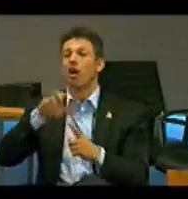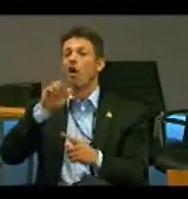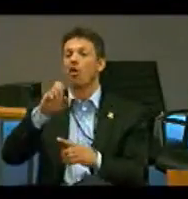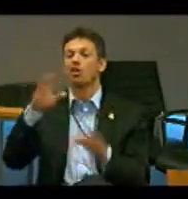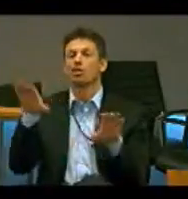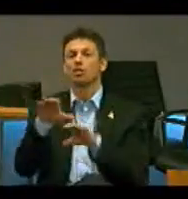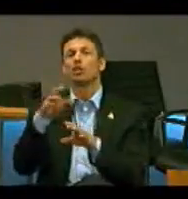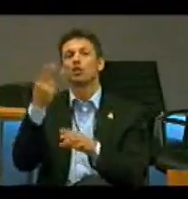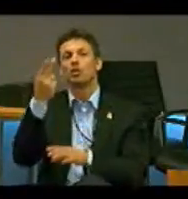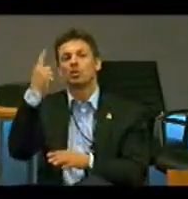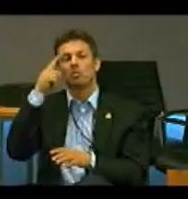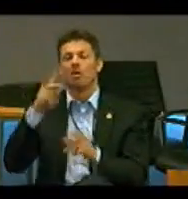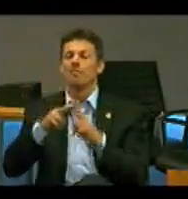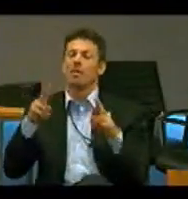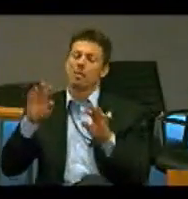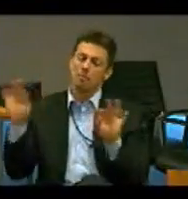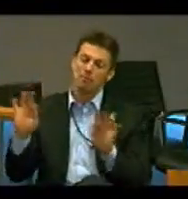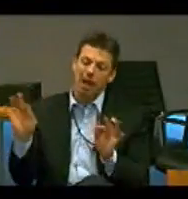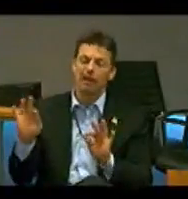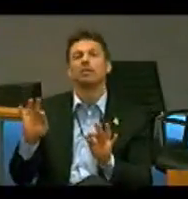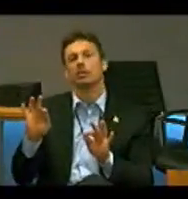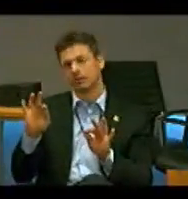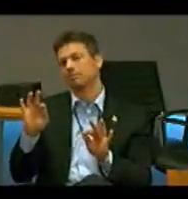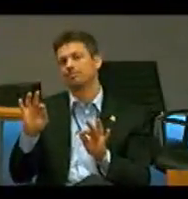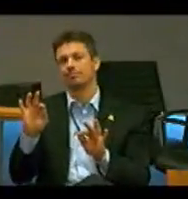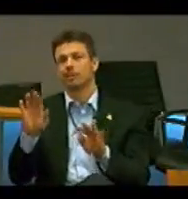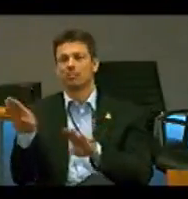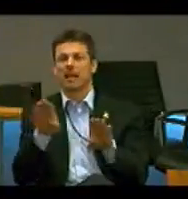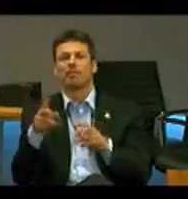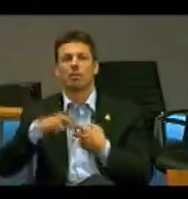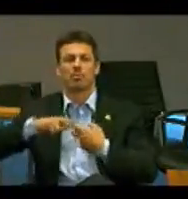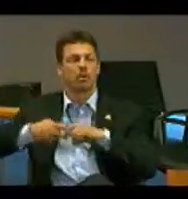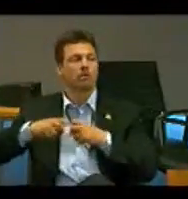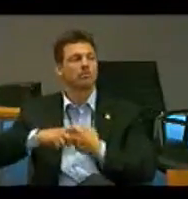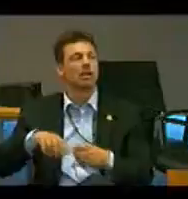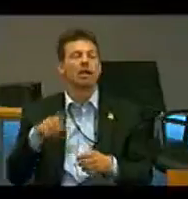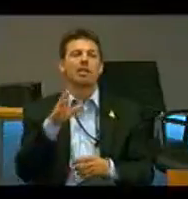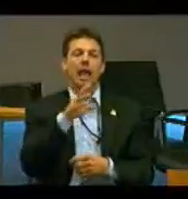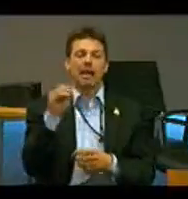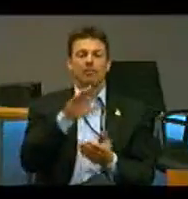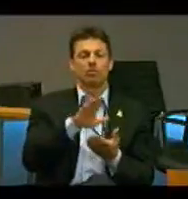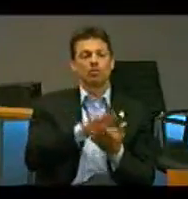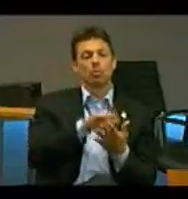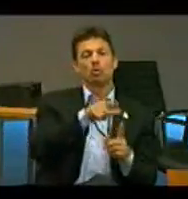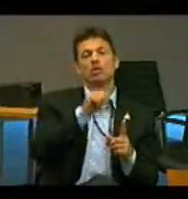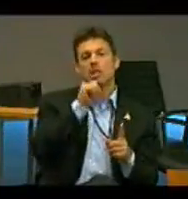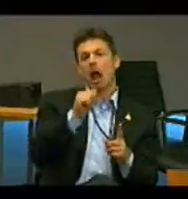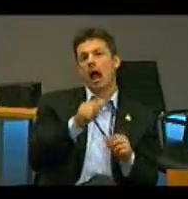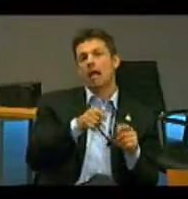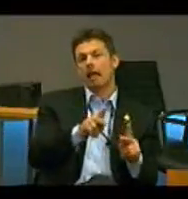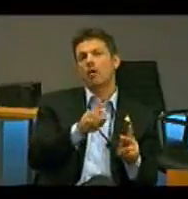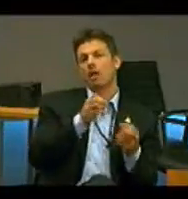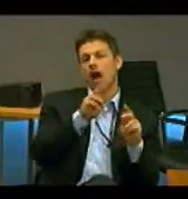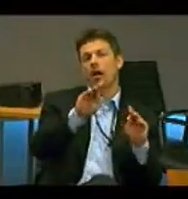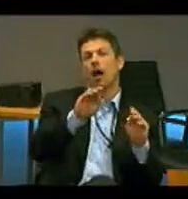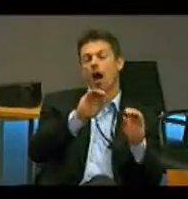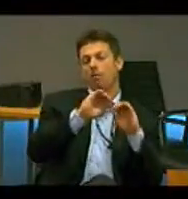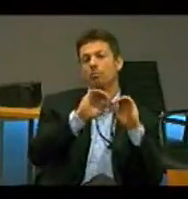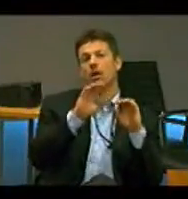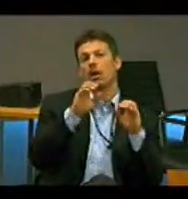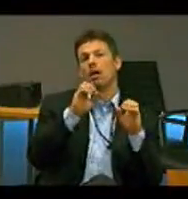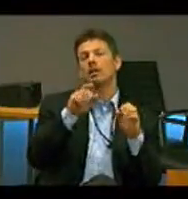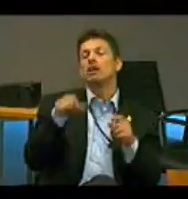that the exclusion of students from schools is not allowing them the opportunity to learn how to behave in classrooms.